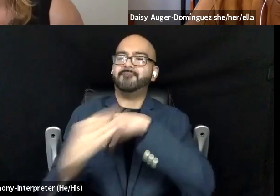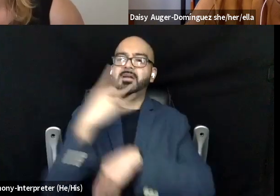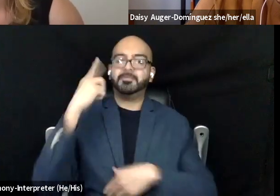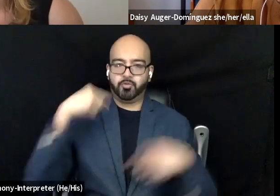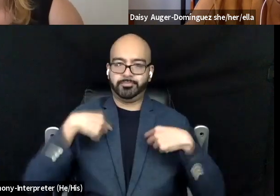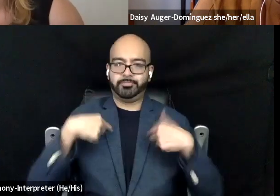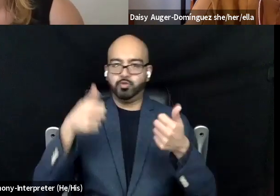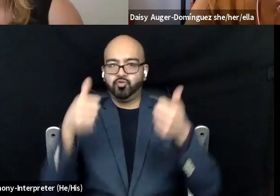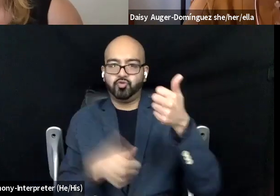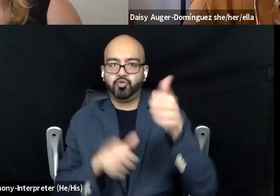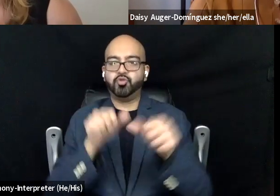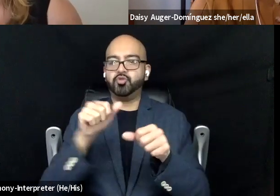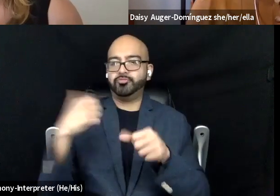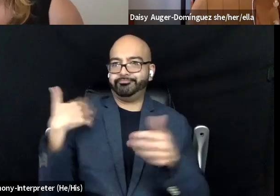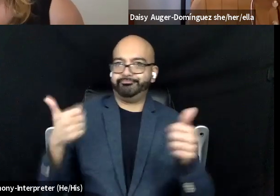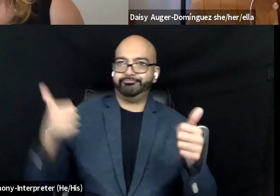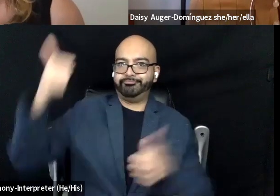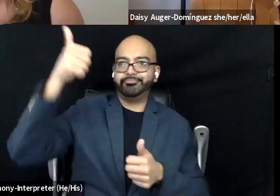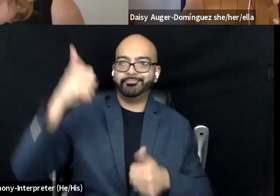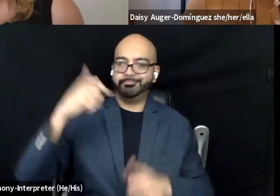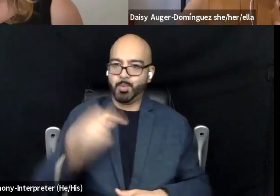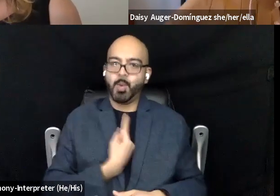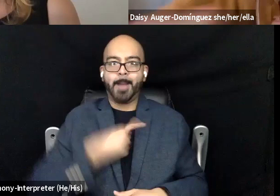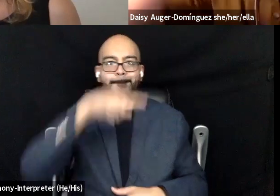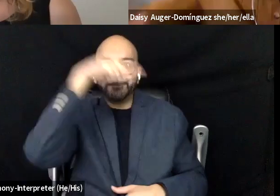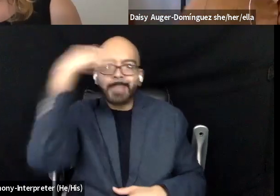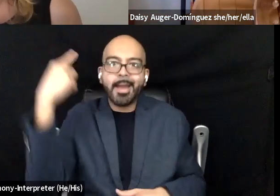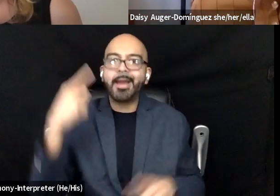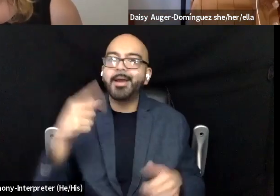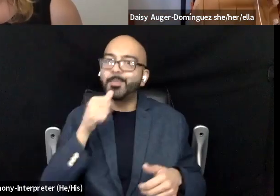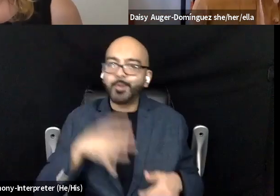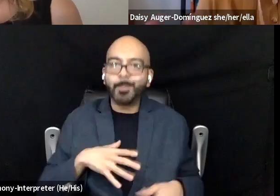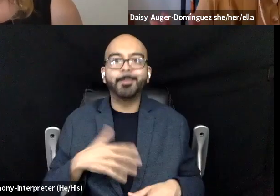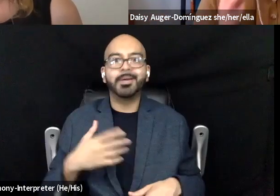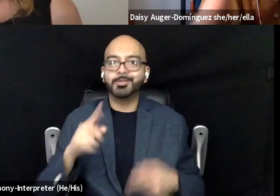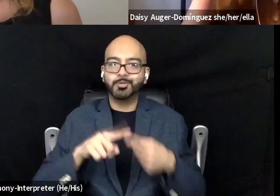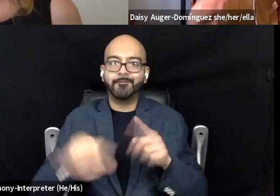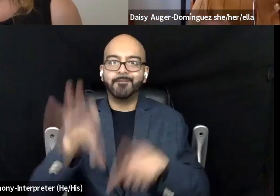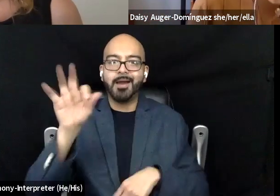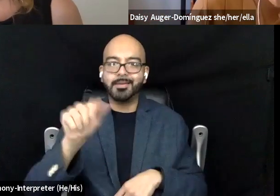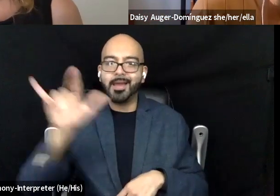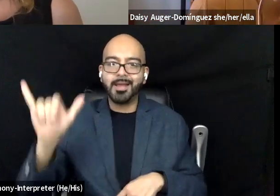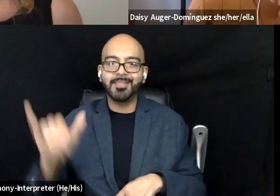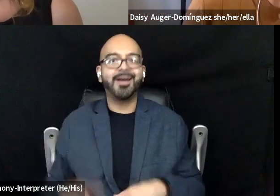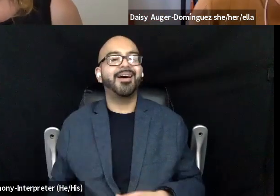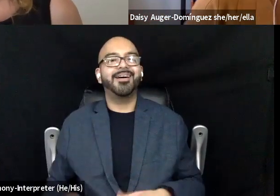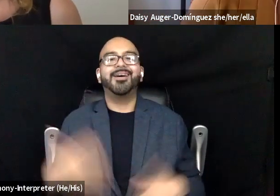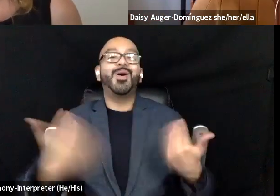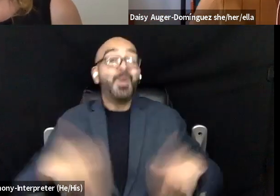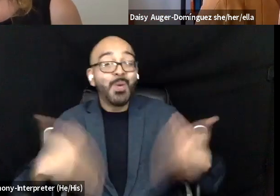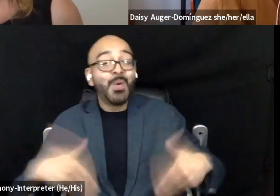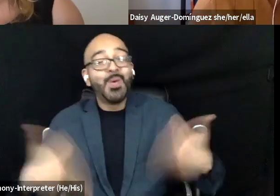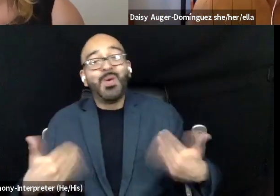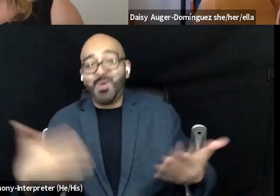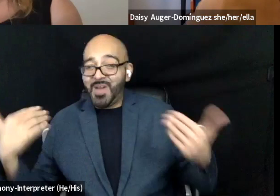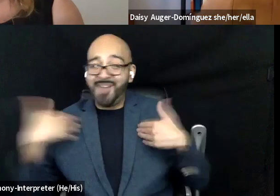workforce to get an ally? Oh my goodness, you've got an entire workforce to find allies, right?